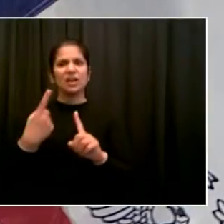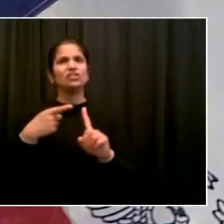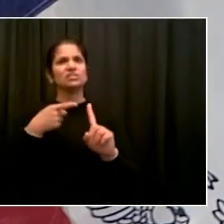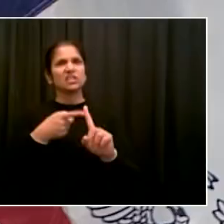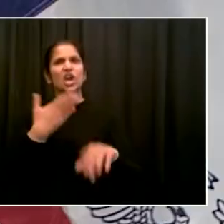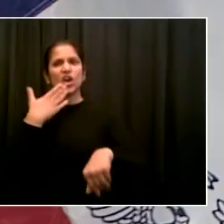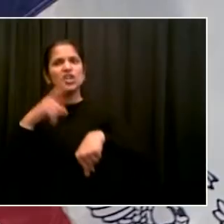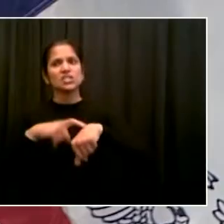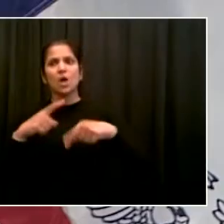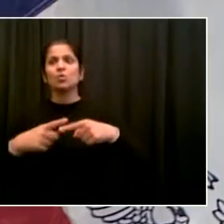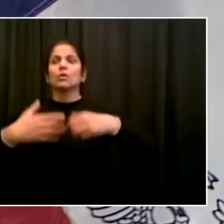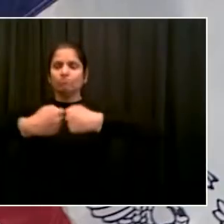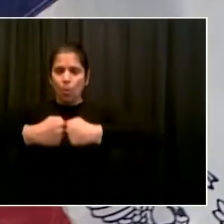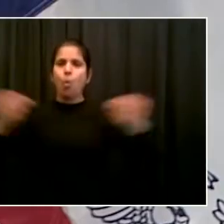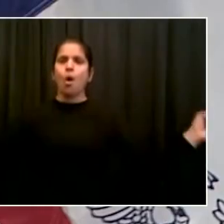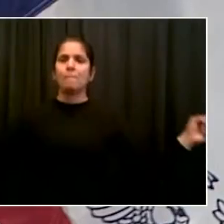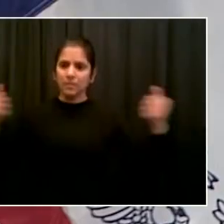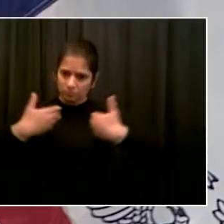think the president's right.